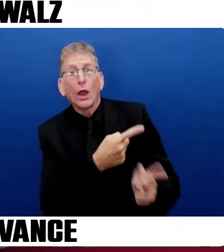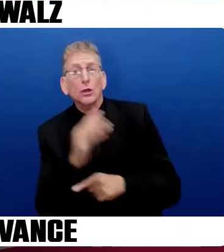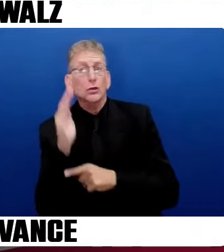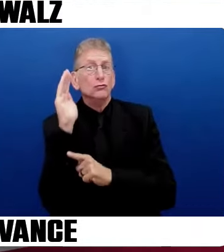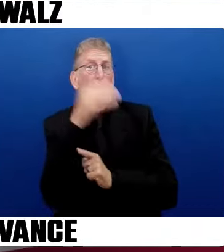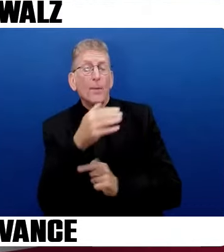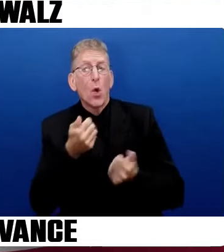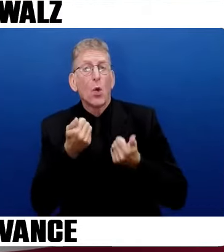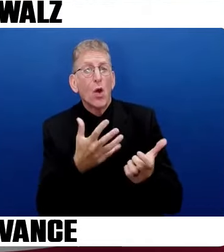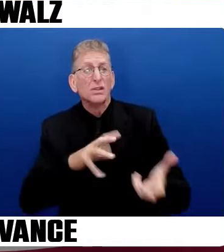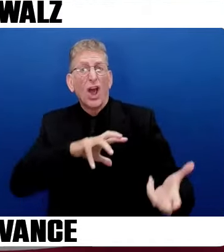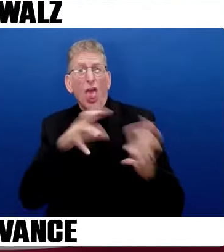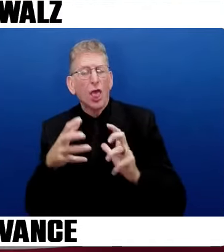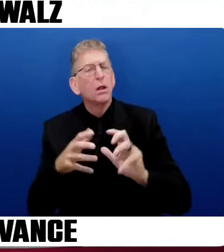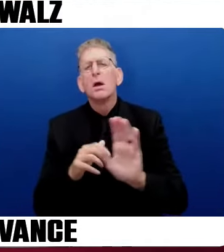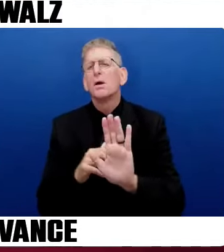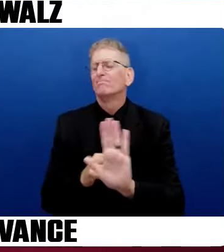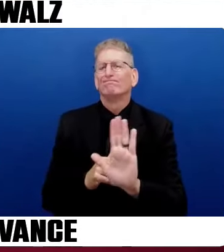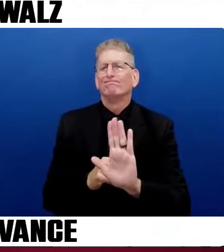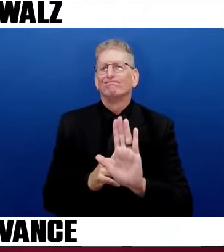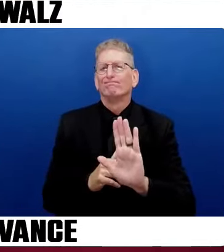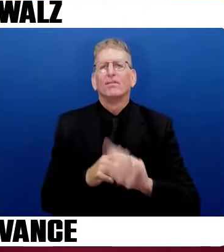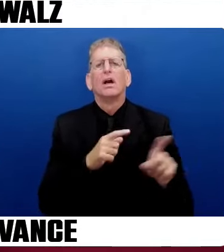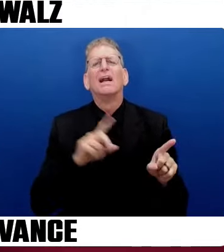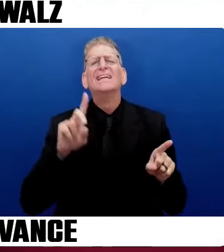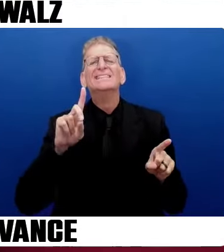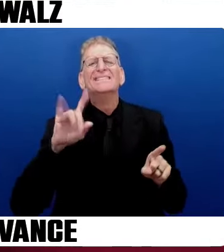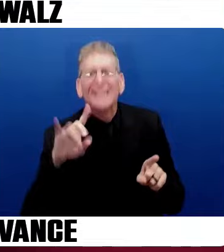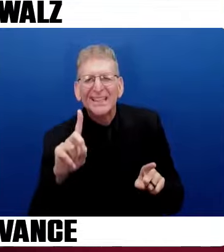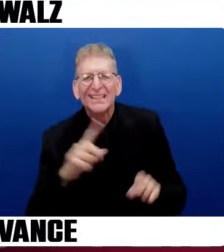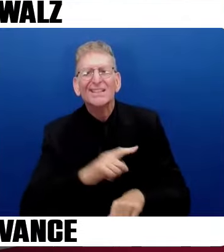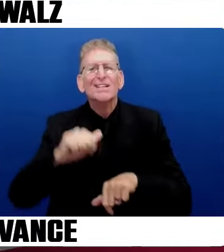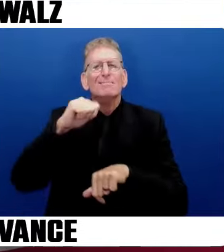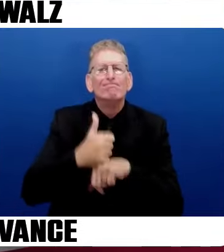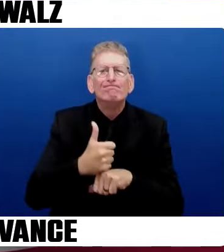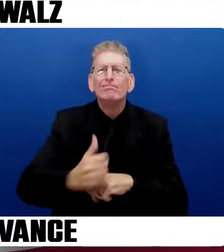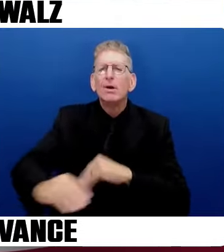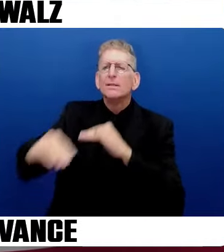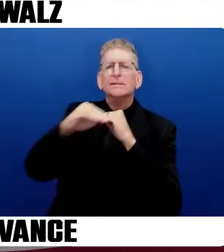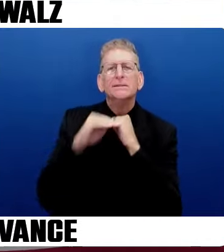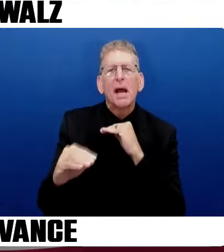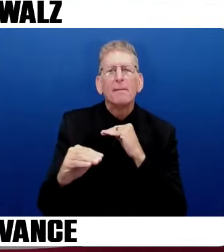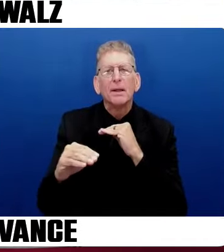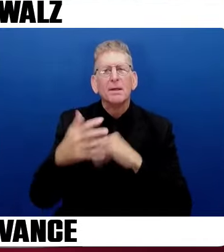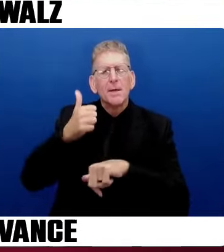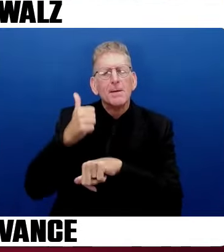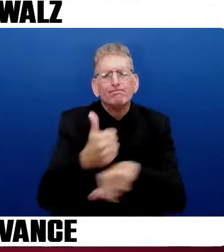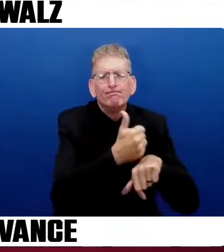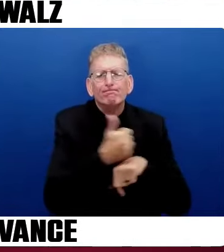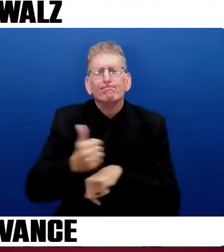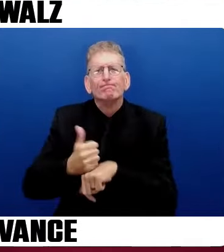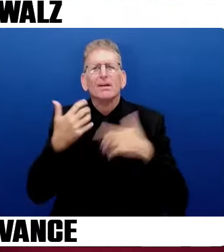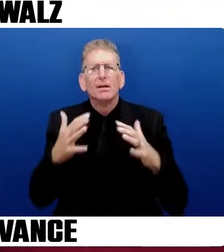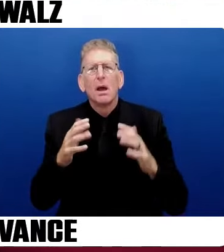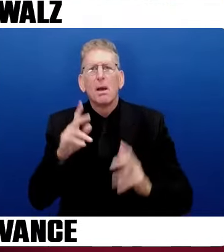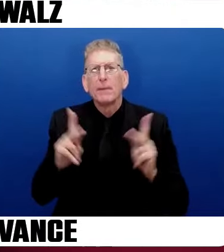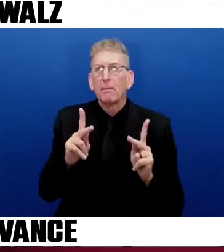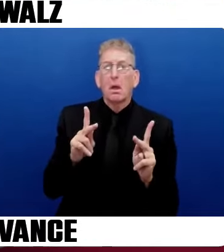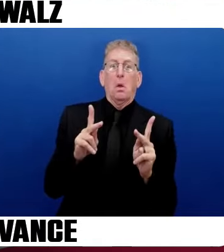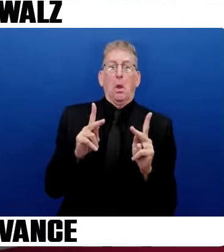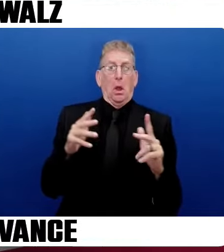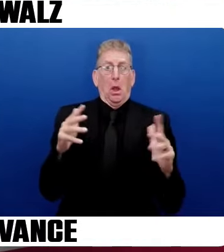establishing effective deterrence. People were afraid of stepping out of line. Iran, which launched this attack, has received over $100